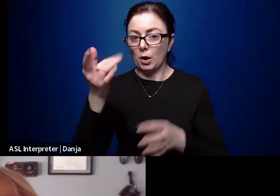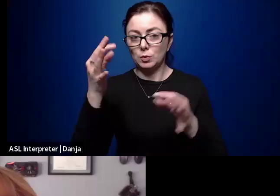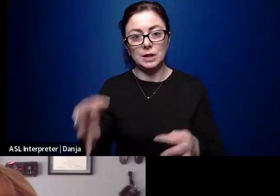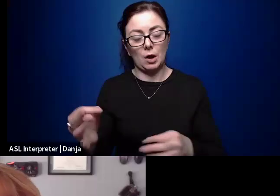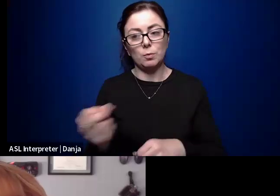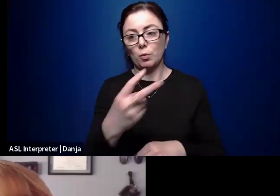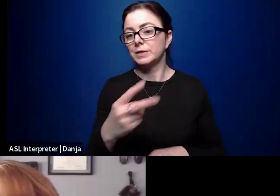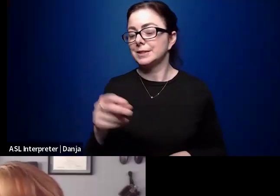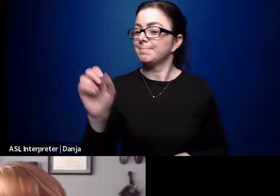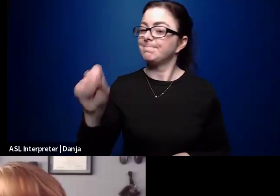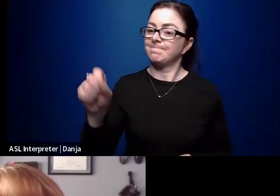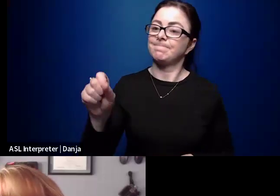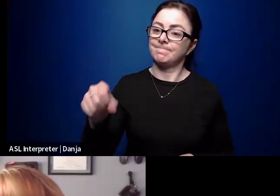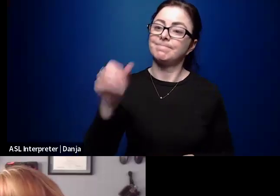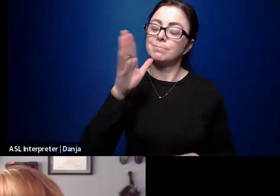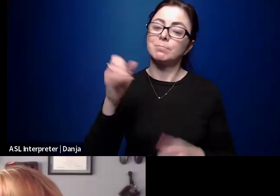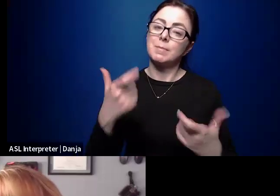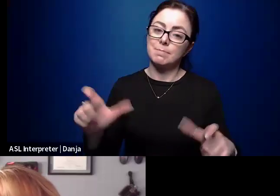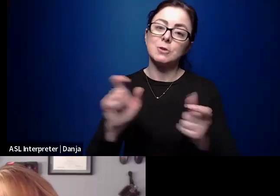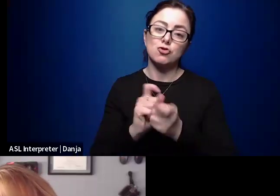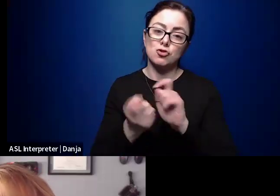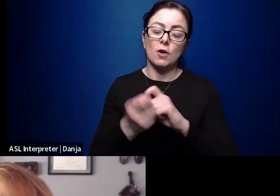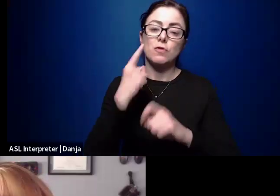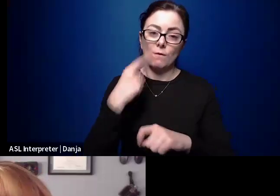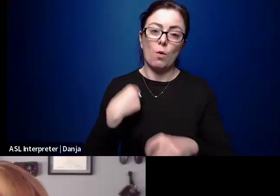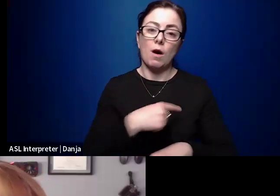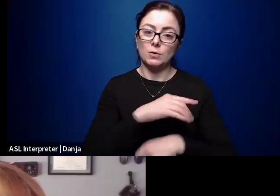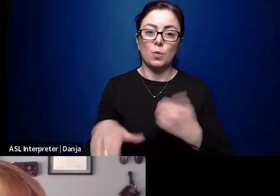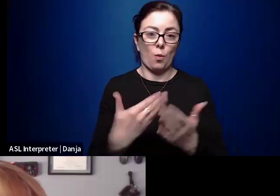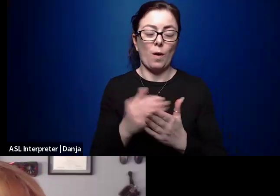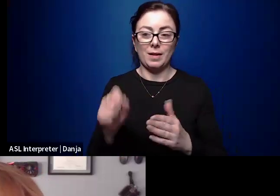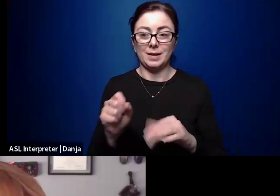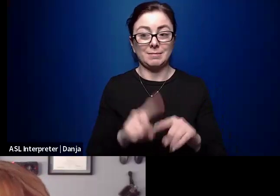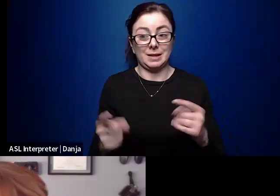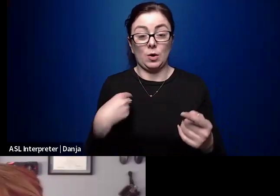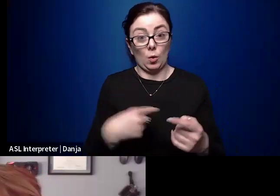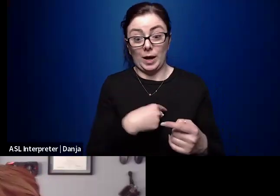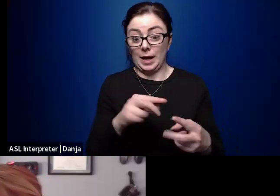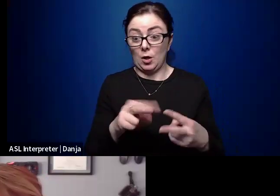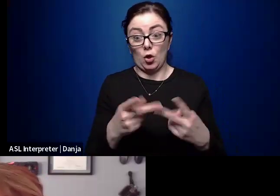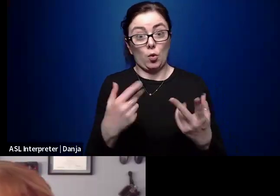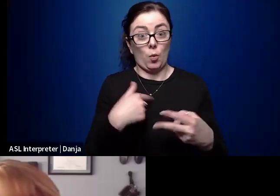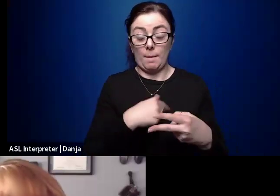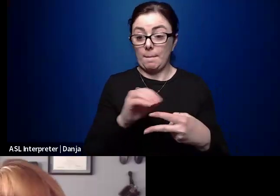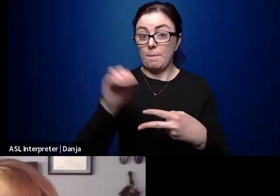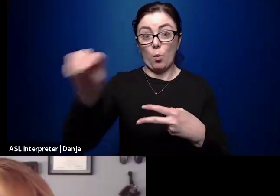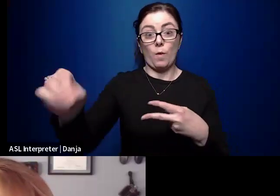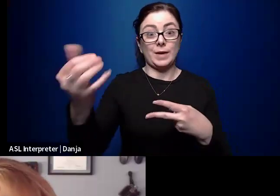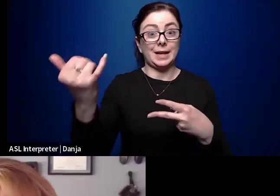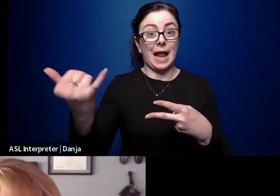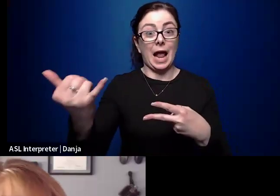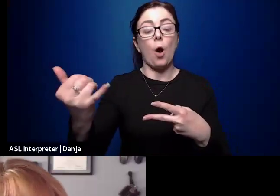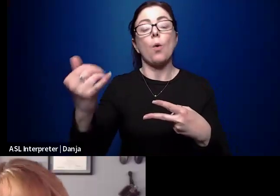long overdue. It's going to be a big change for everybody, but it's like we either move there now, or then it's harder for his